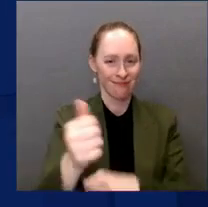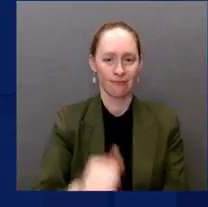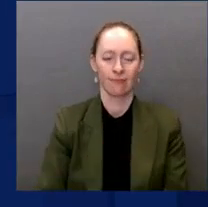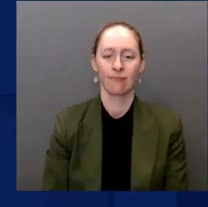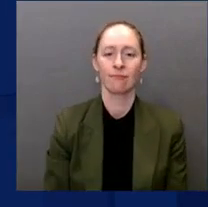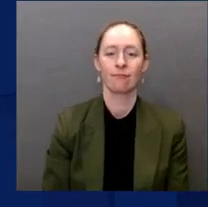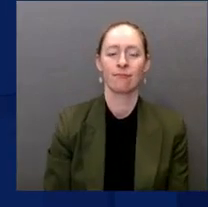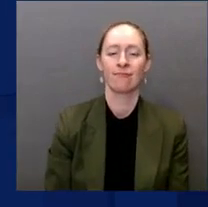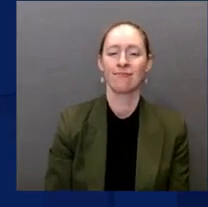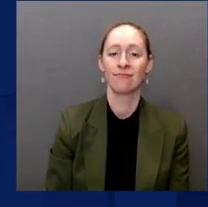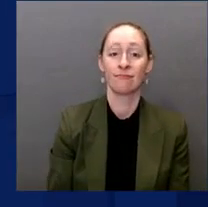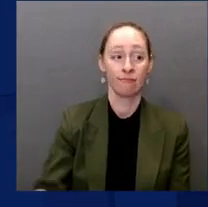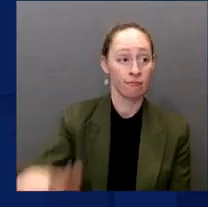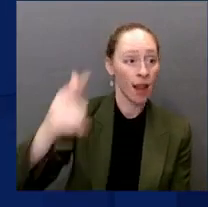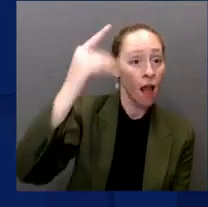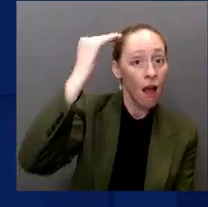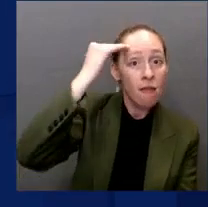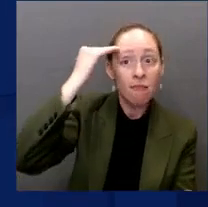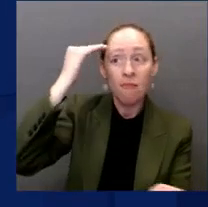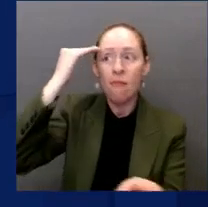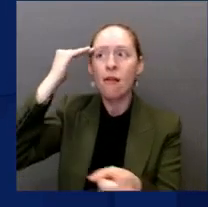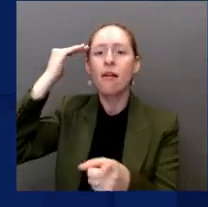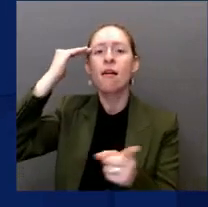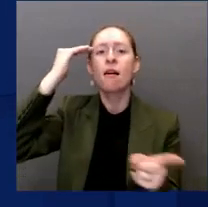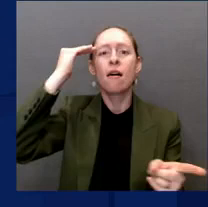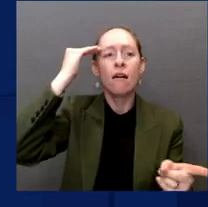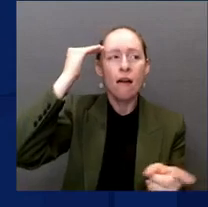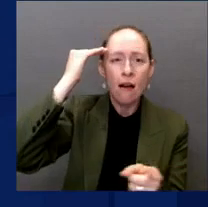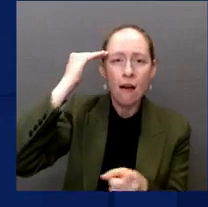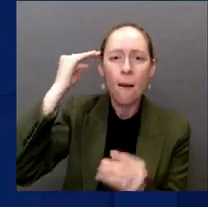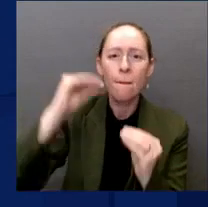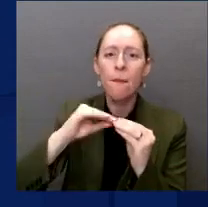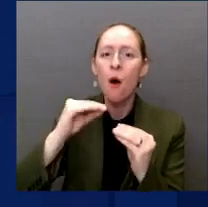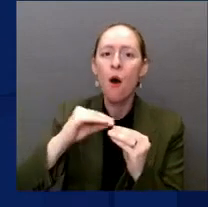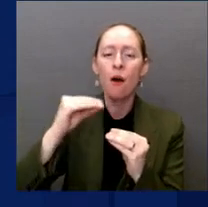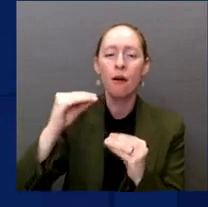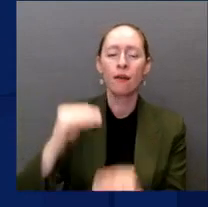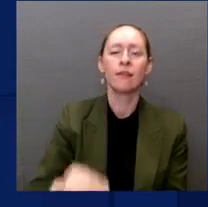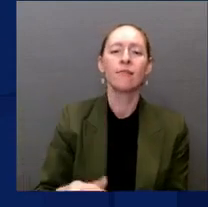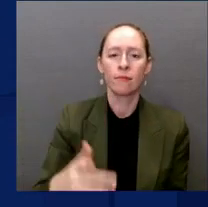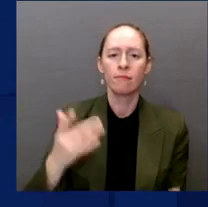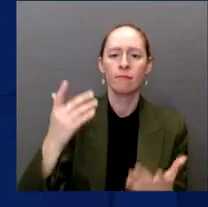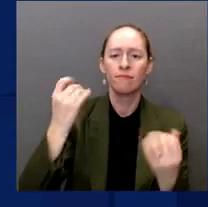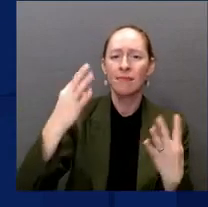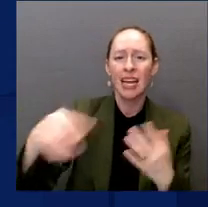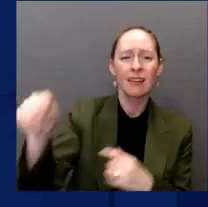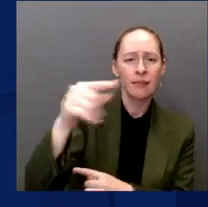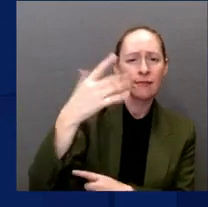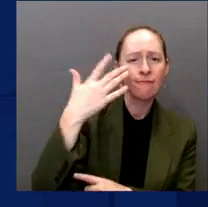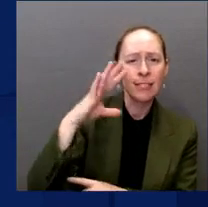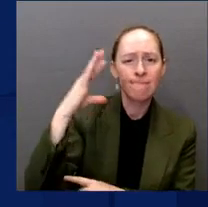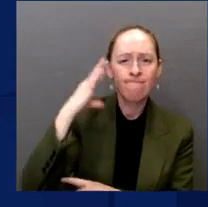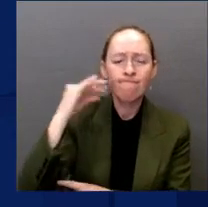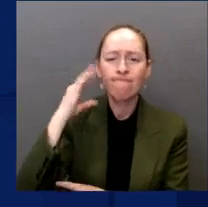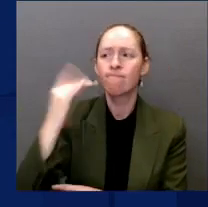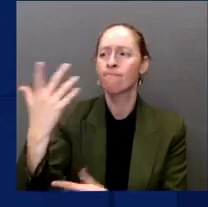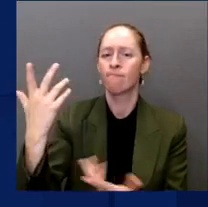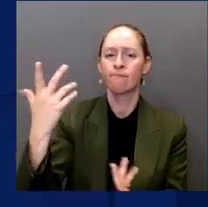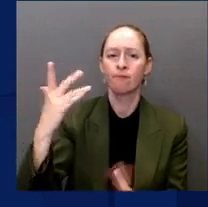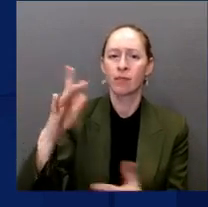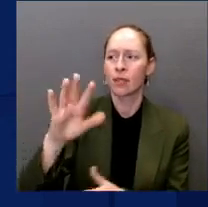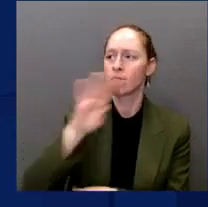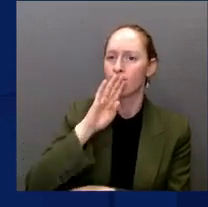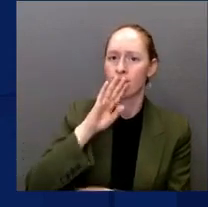to have the access, they're beginning to be aware. And they're beginning to think in ways they didn't think before,